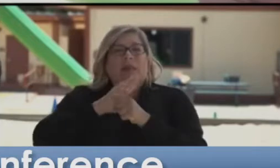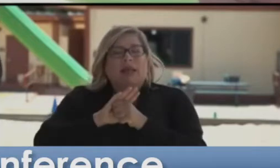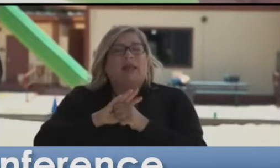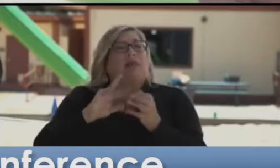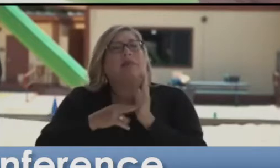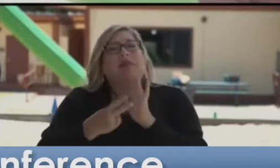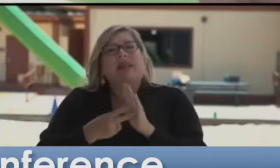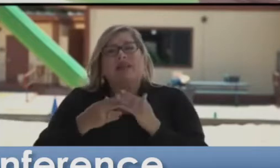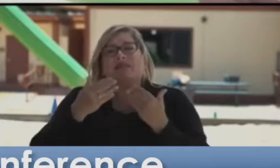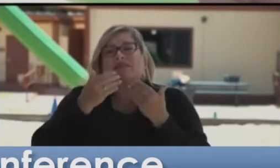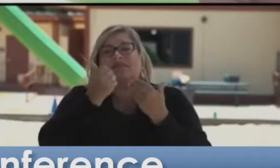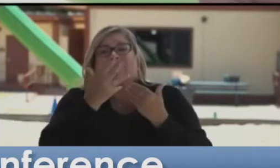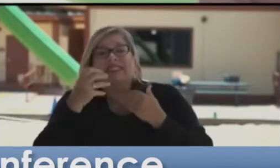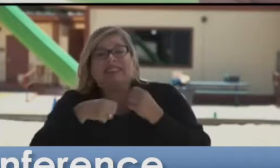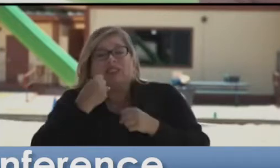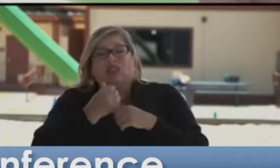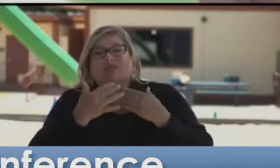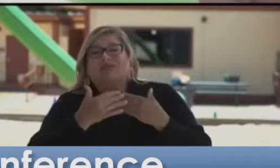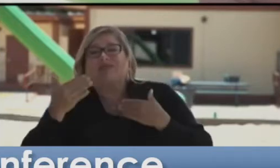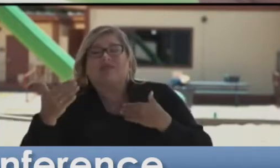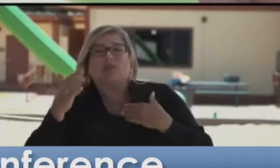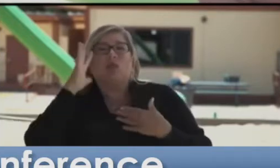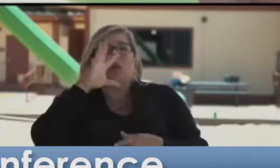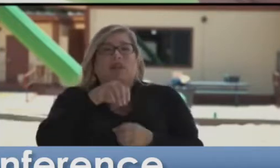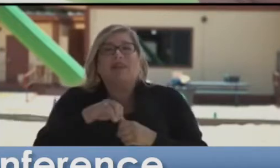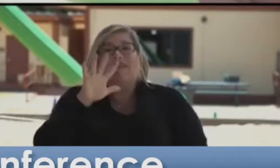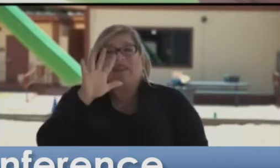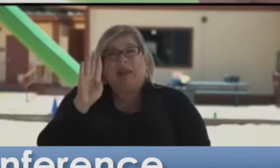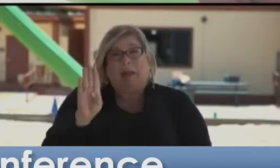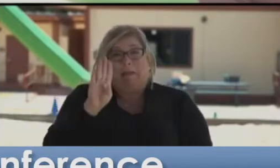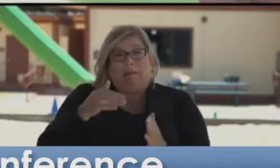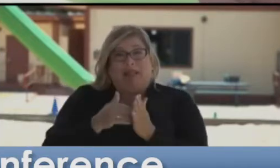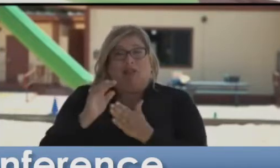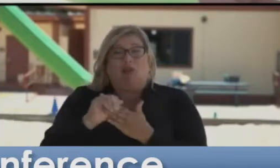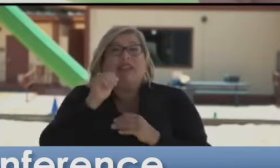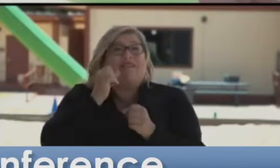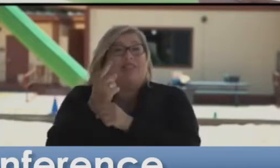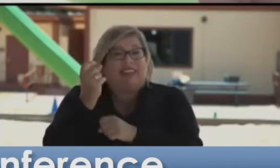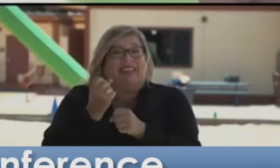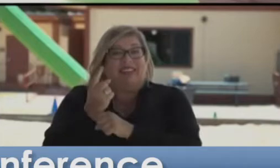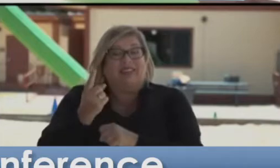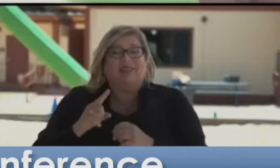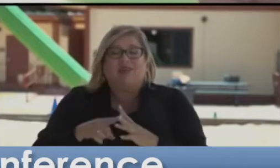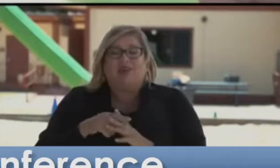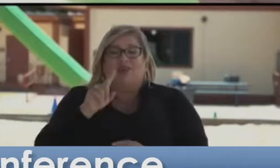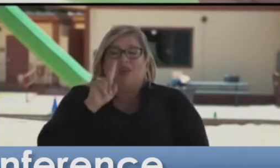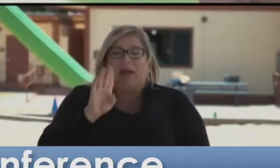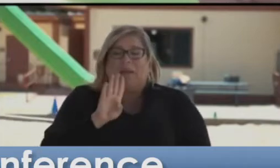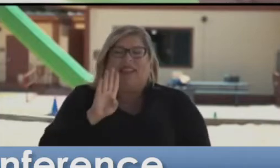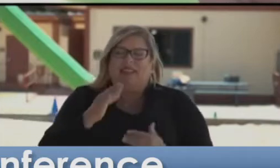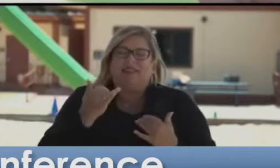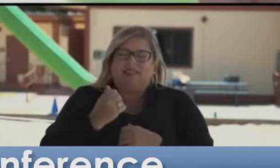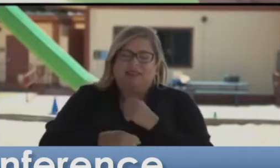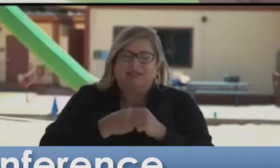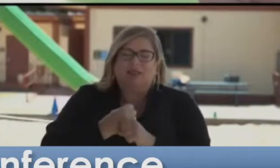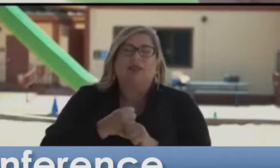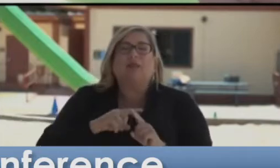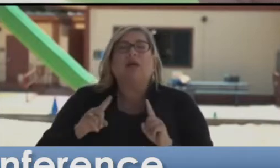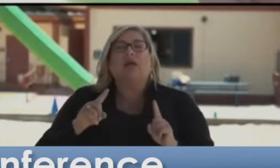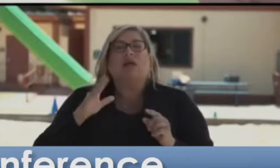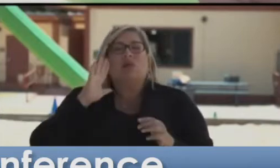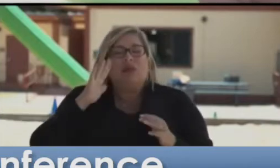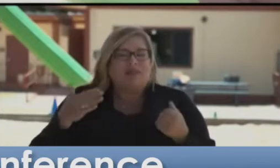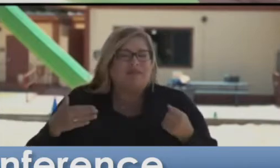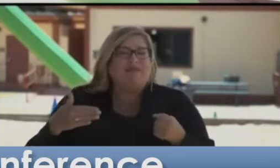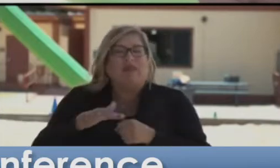the next number of years will total $5 billion each and every year, starting with $1 billion this year, but a commitment to